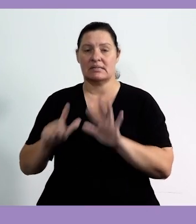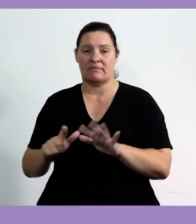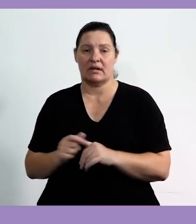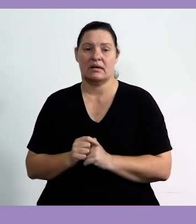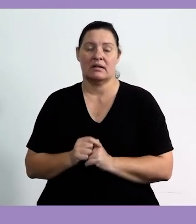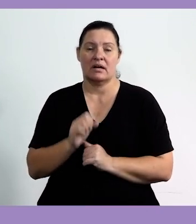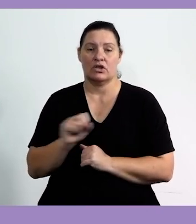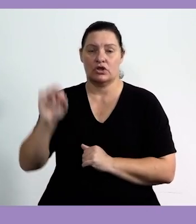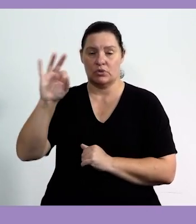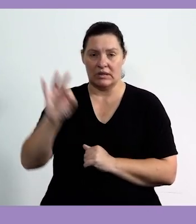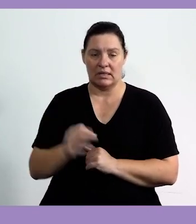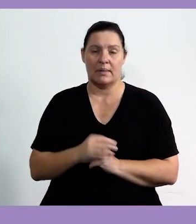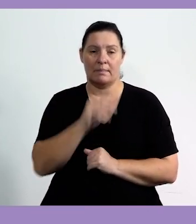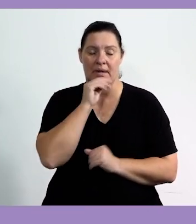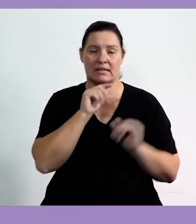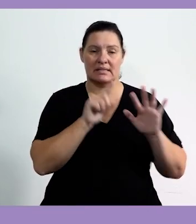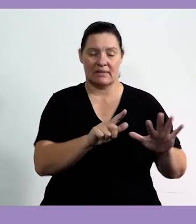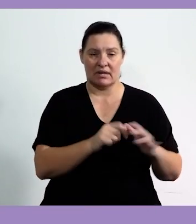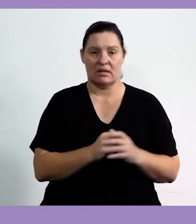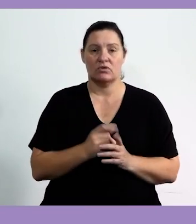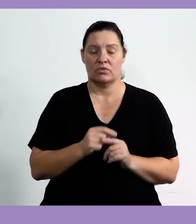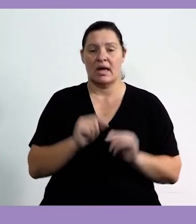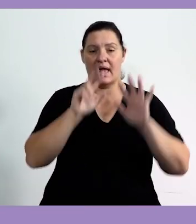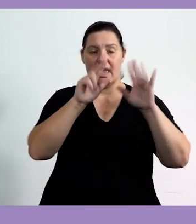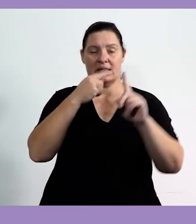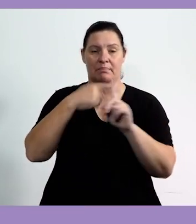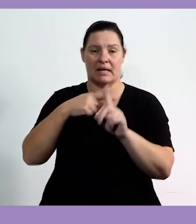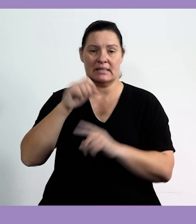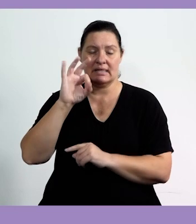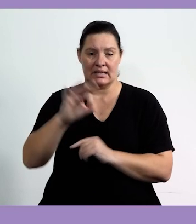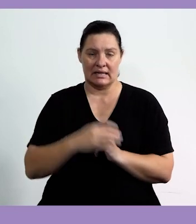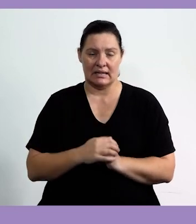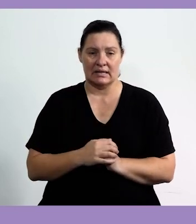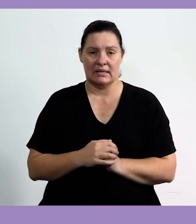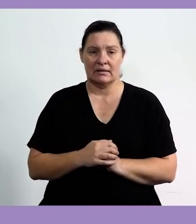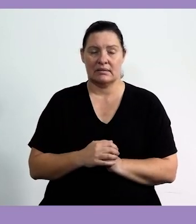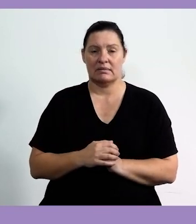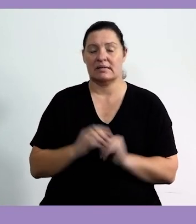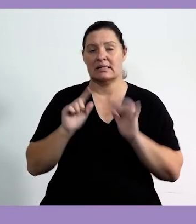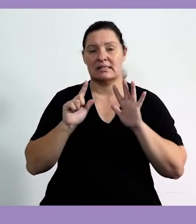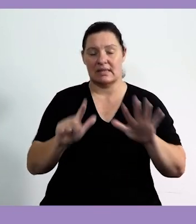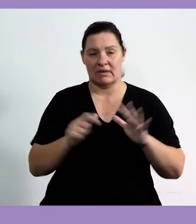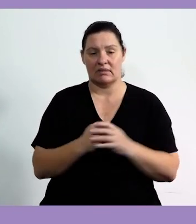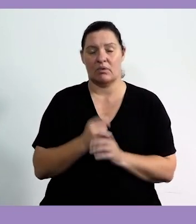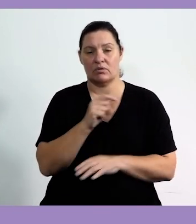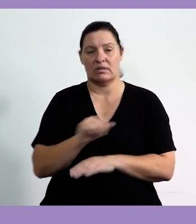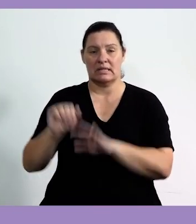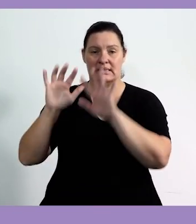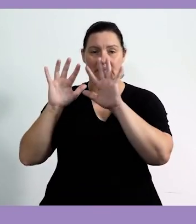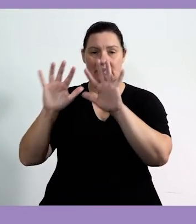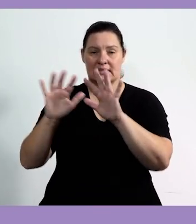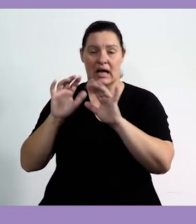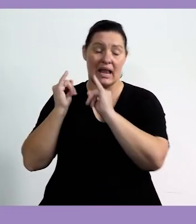by 7 to the exponent 3 will be 7 to the exponent 8 plus 3, which gives us 7 to